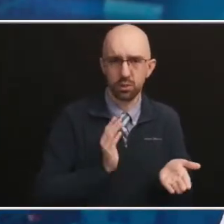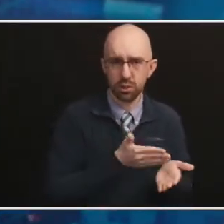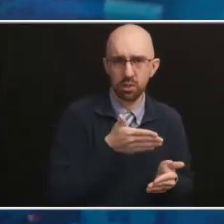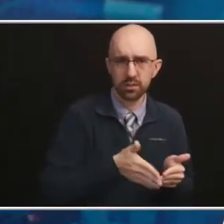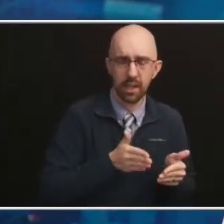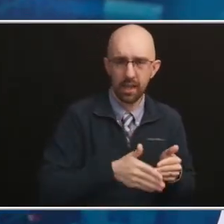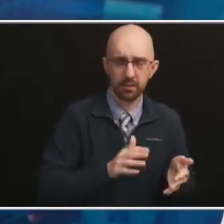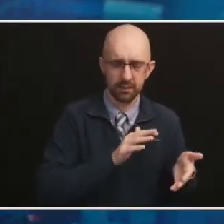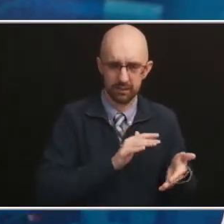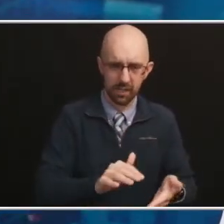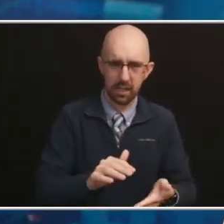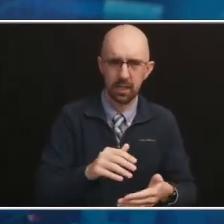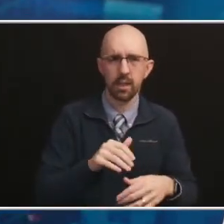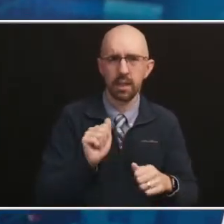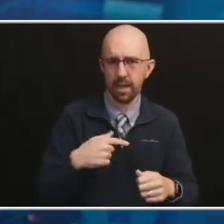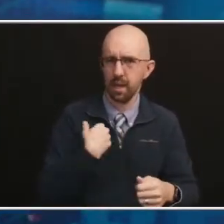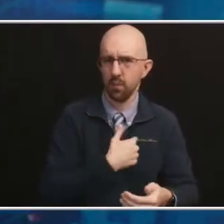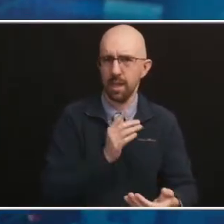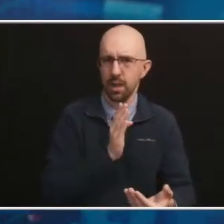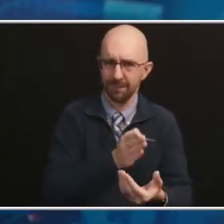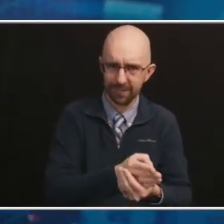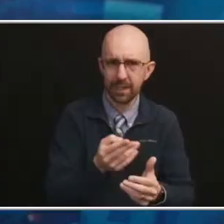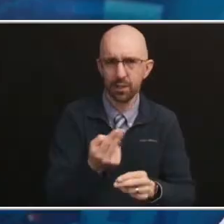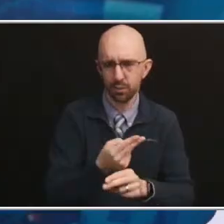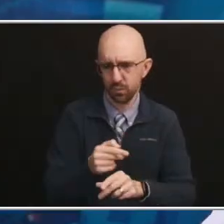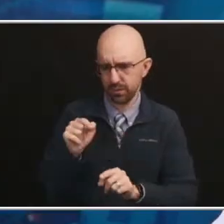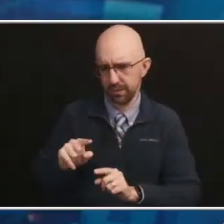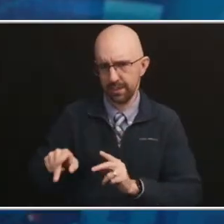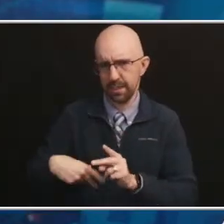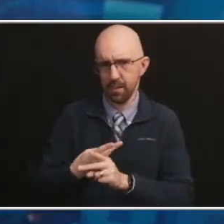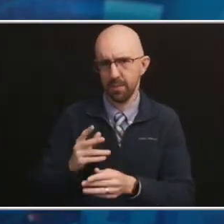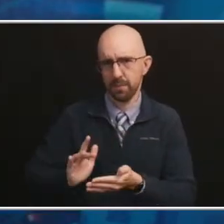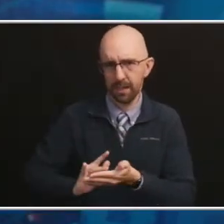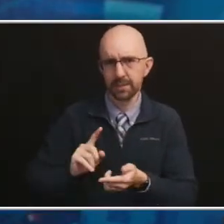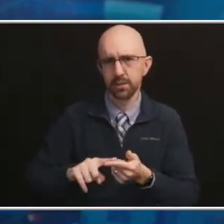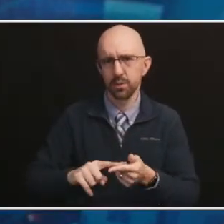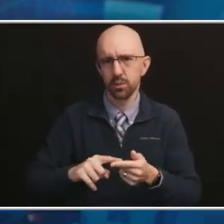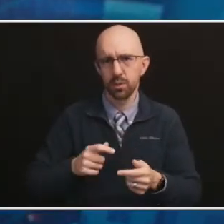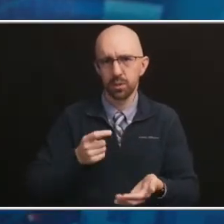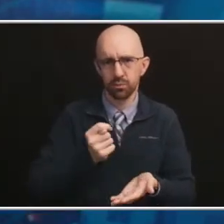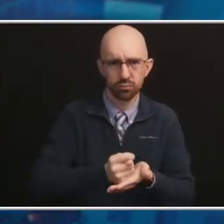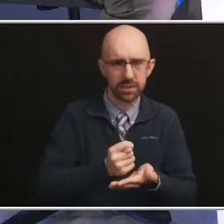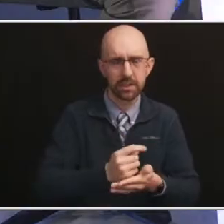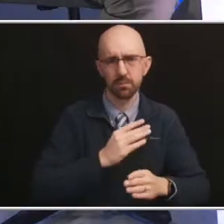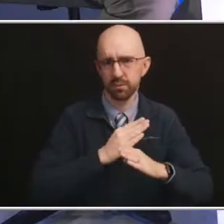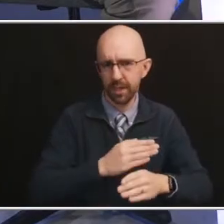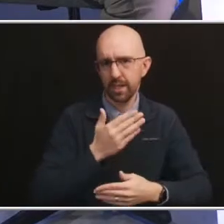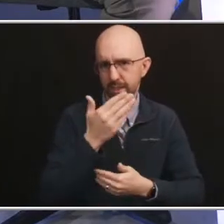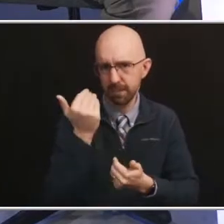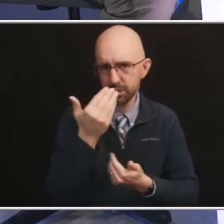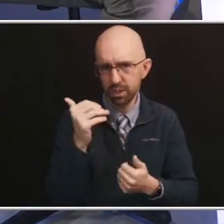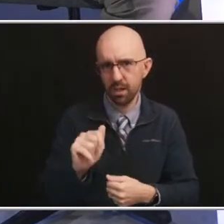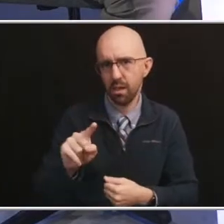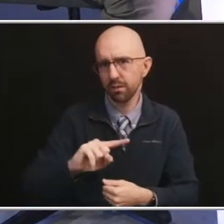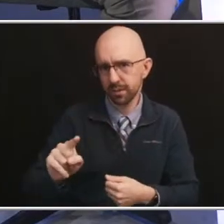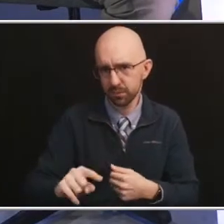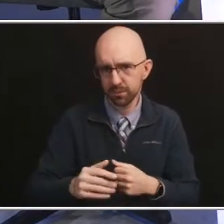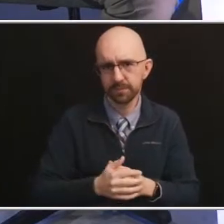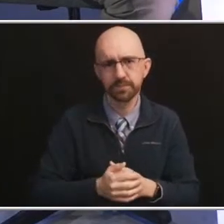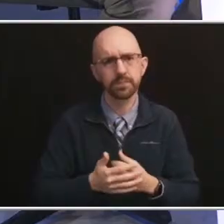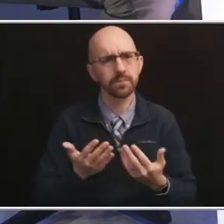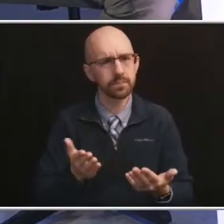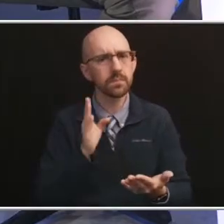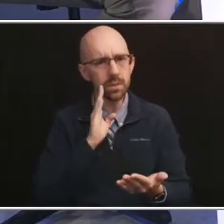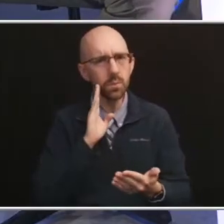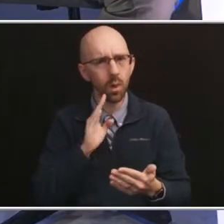can we intervene, can we use these drugs at that stage to prevent dementia, so in Alzheimer's. We're going to get into